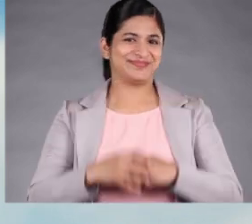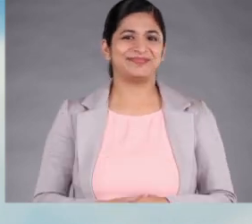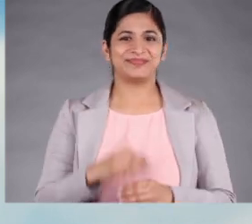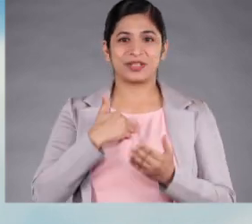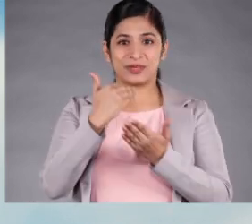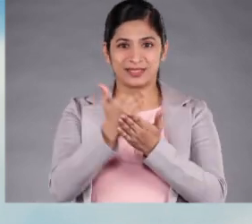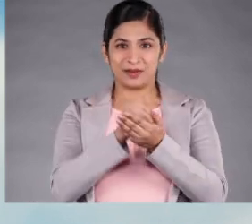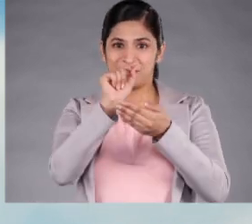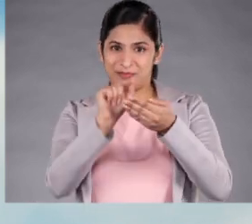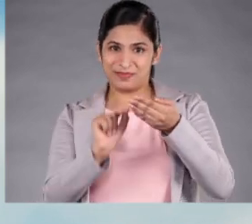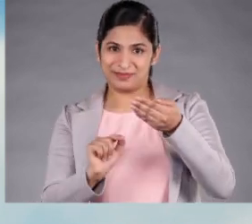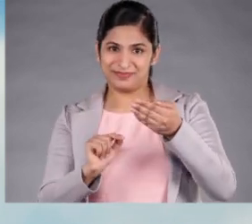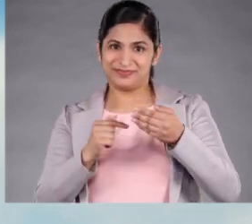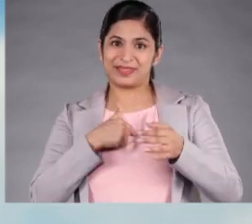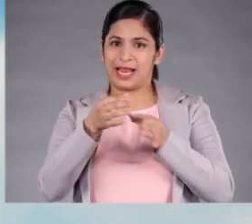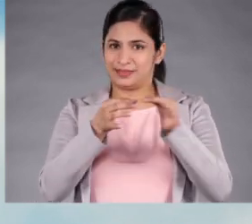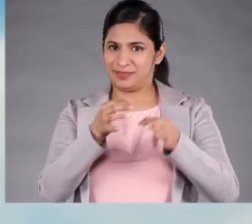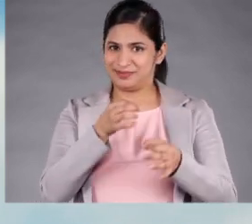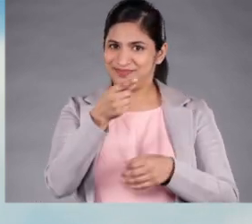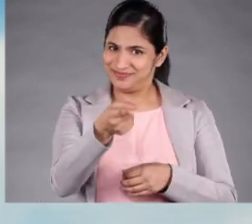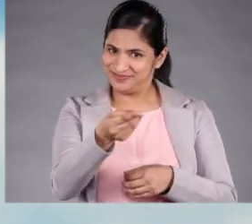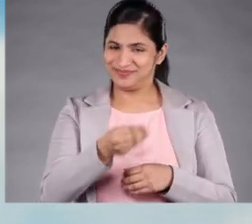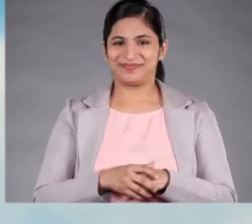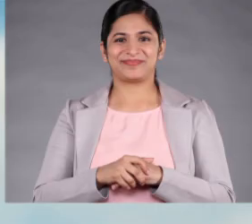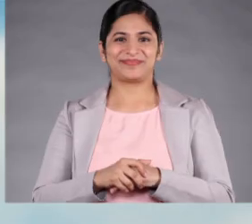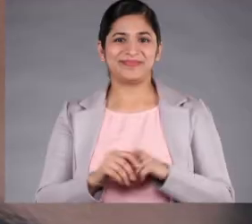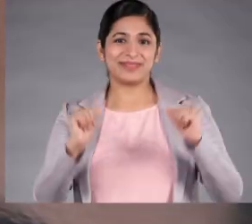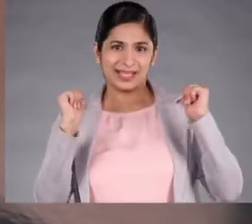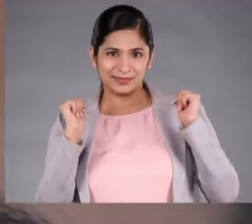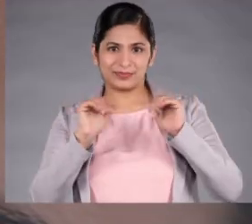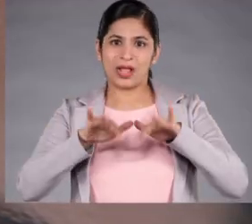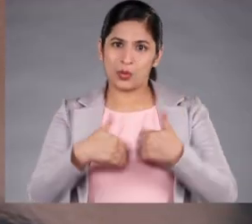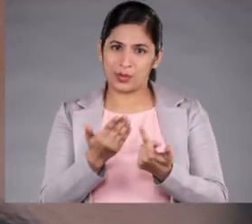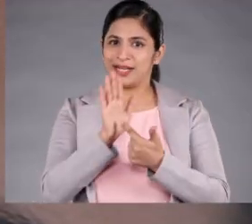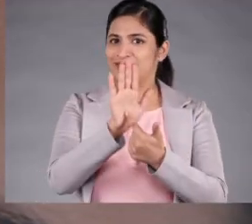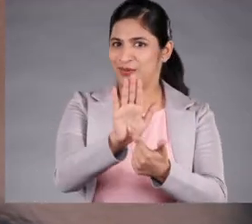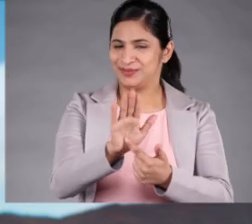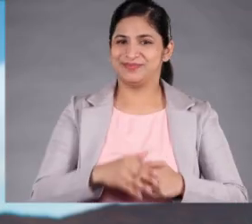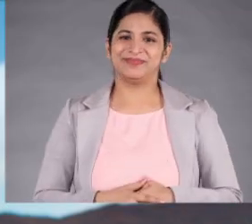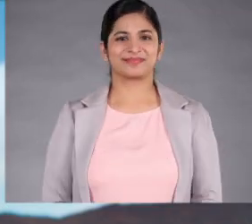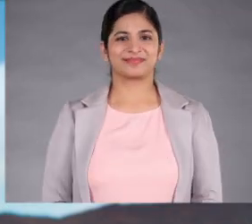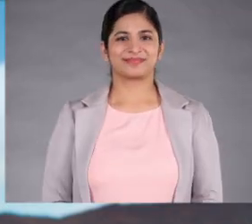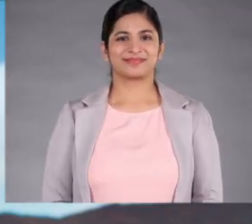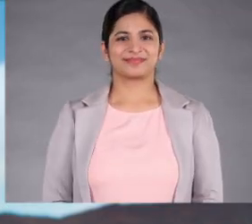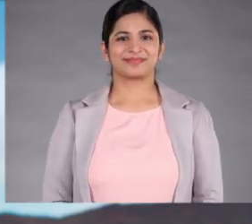attention as we take you through this important safety briefing, and it will show you how to relax too.